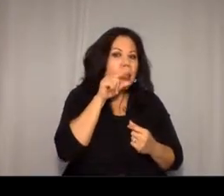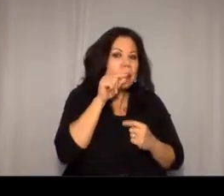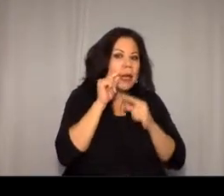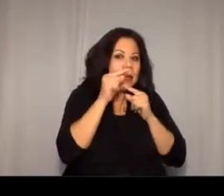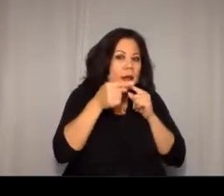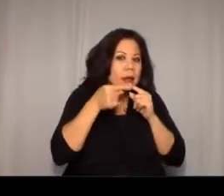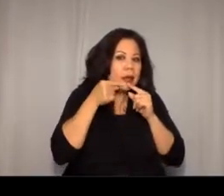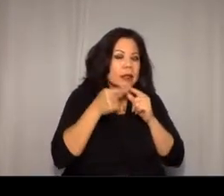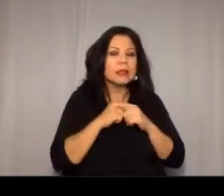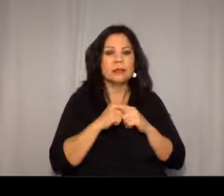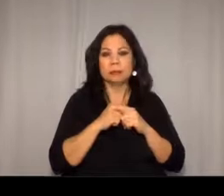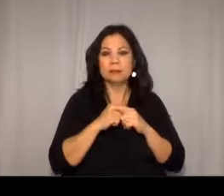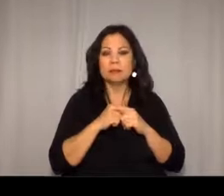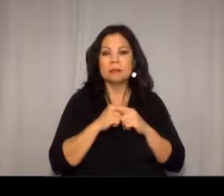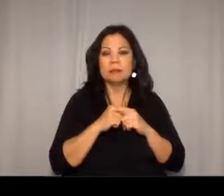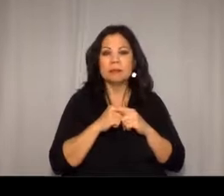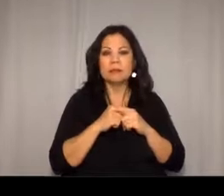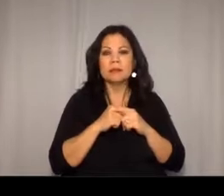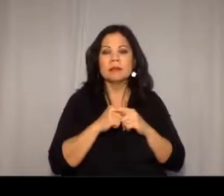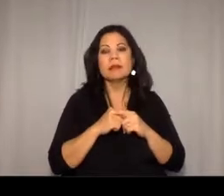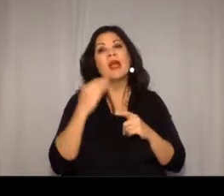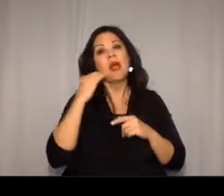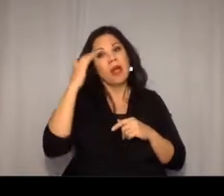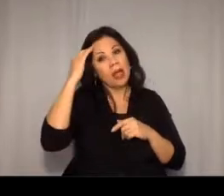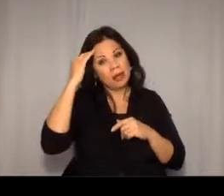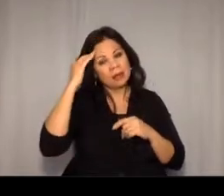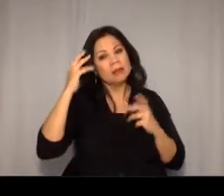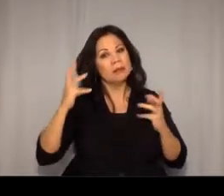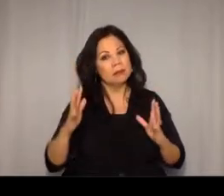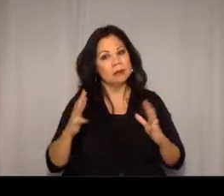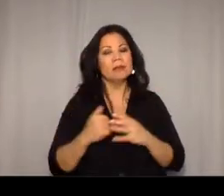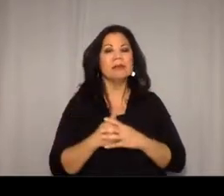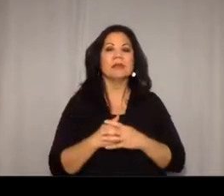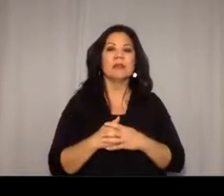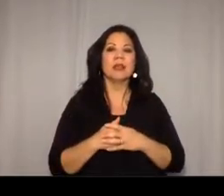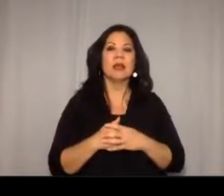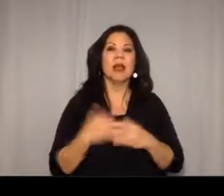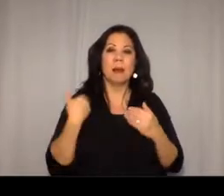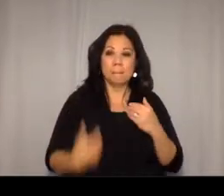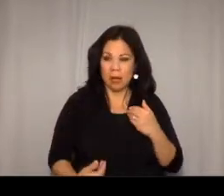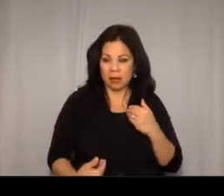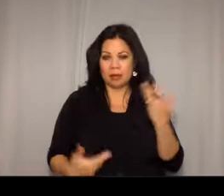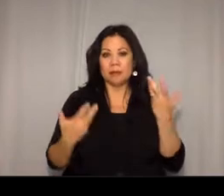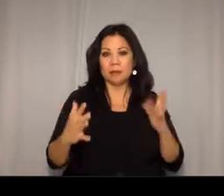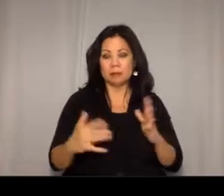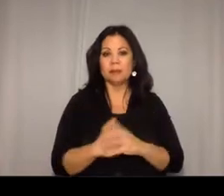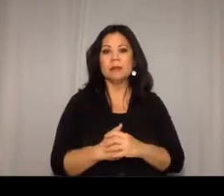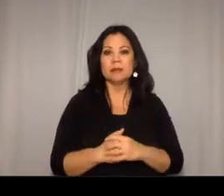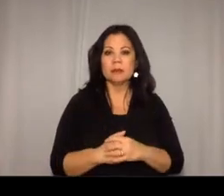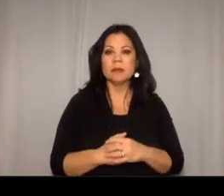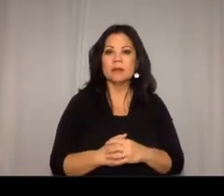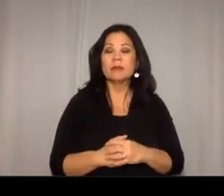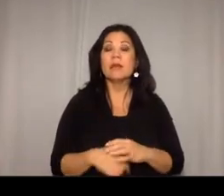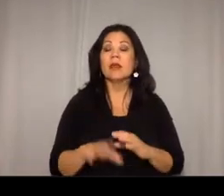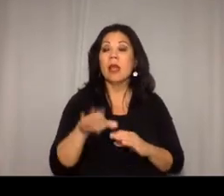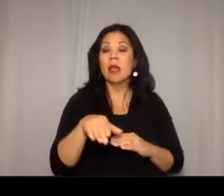in. All right, so you've got a head. You've got a body. By the way, your